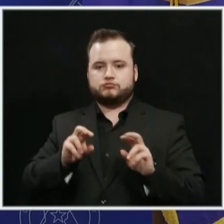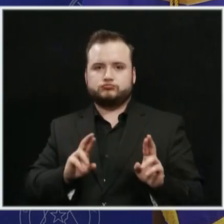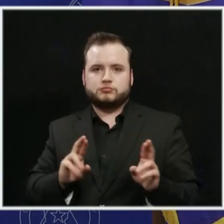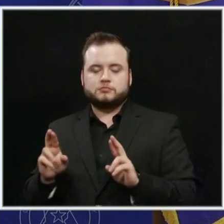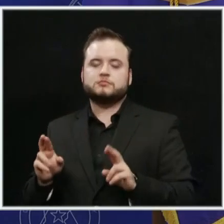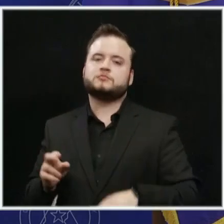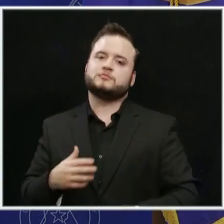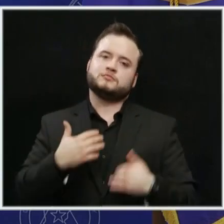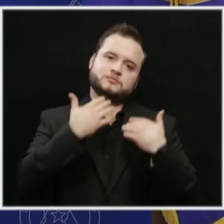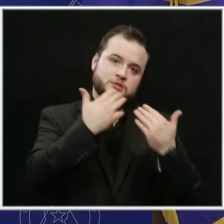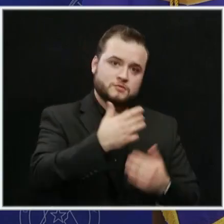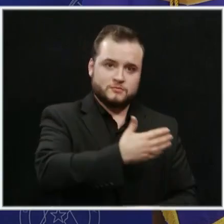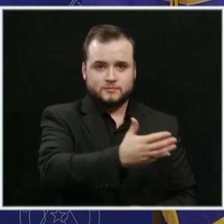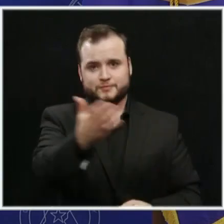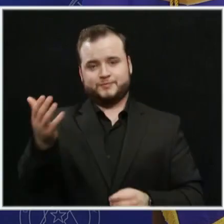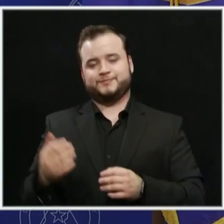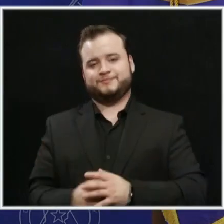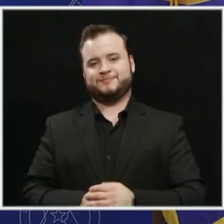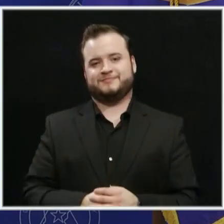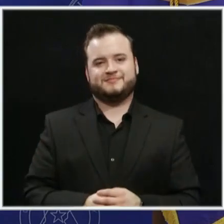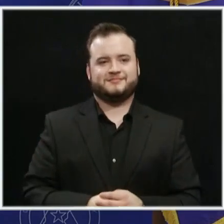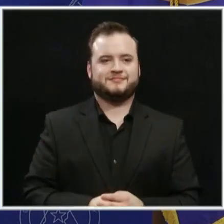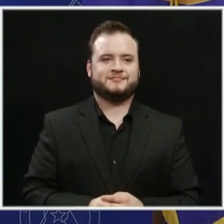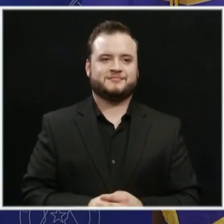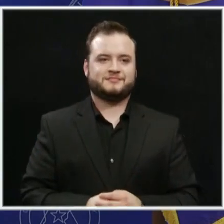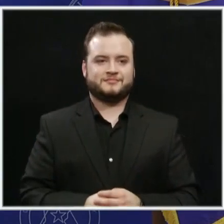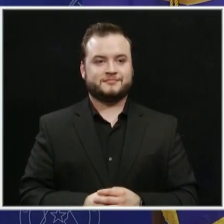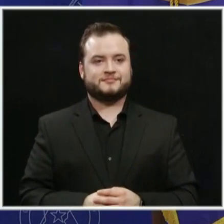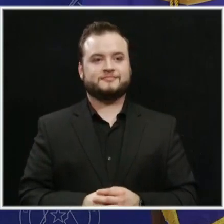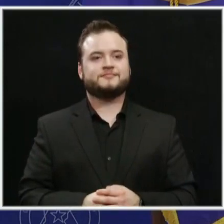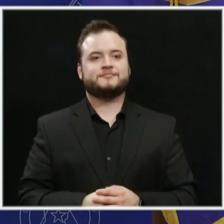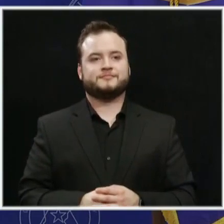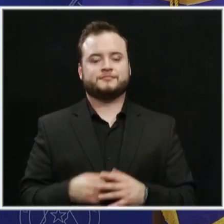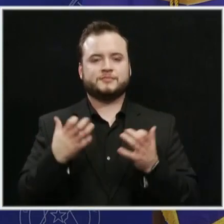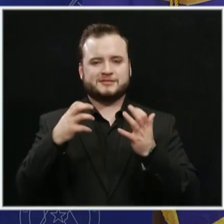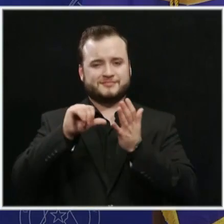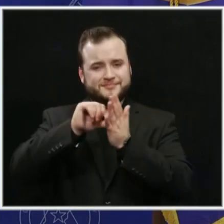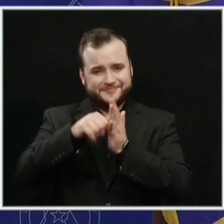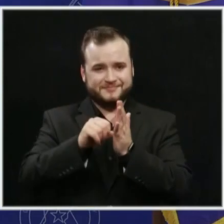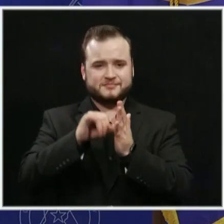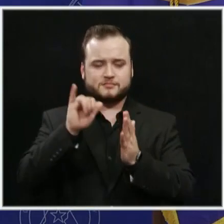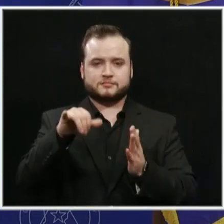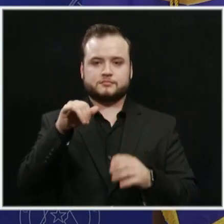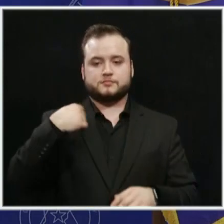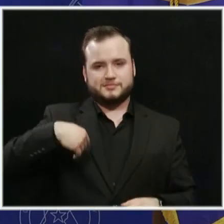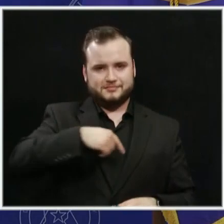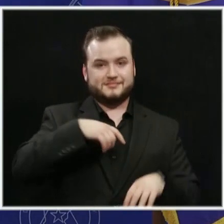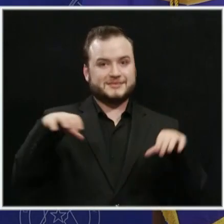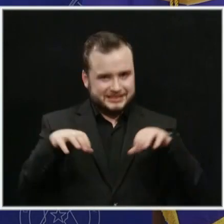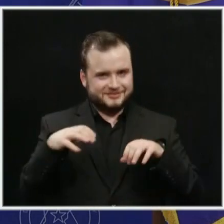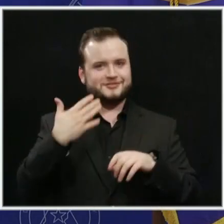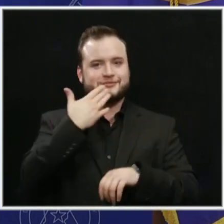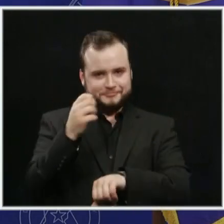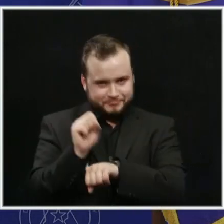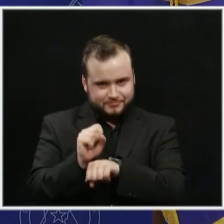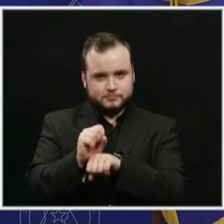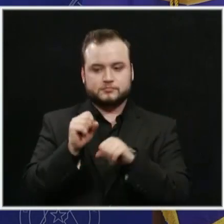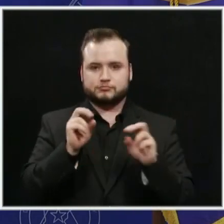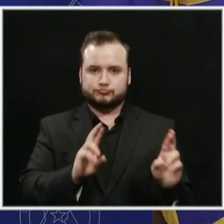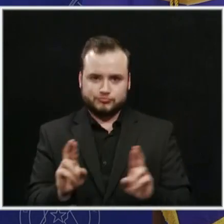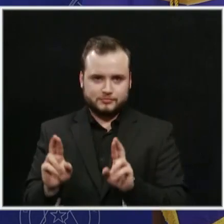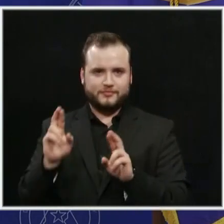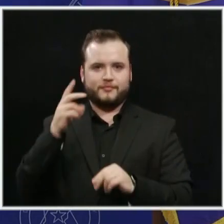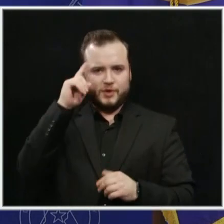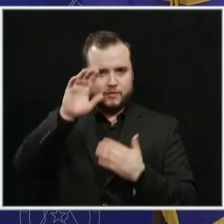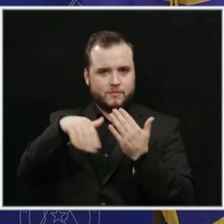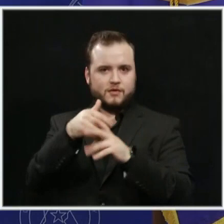But I do want to stress to you that we are doing a fantastic job of getting prepared. But you also need to know